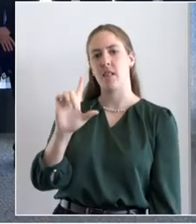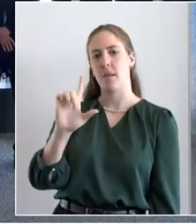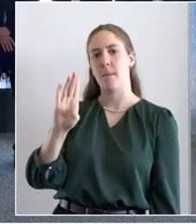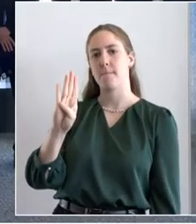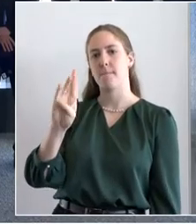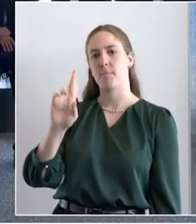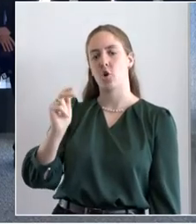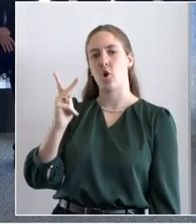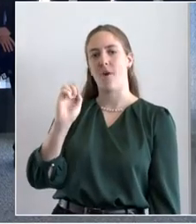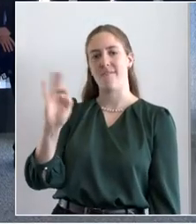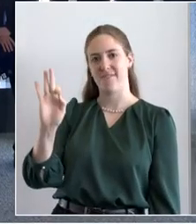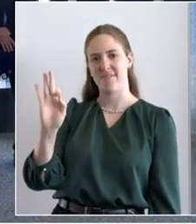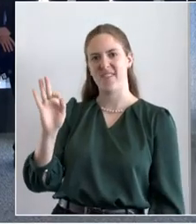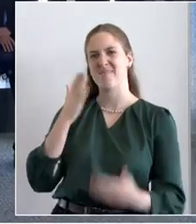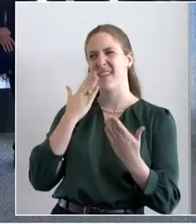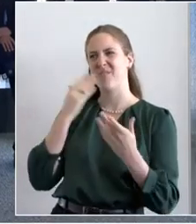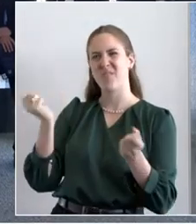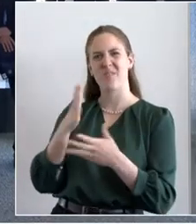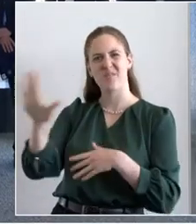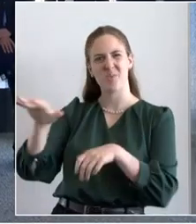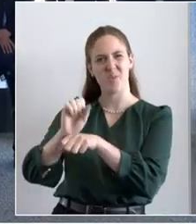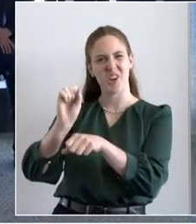Phil, thanks so much for all your work.